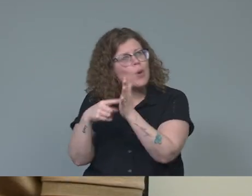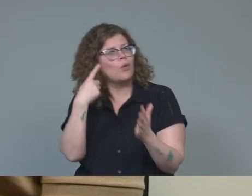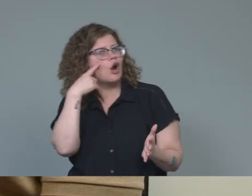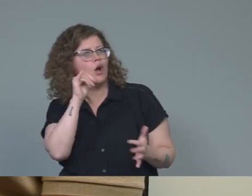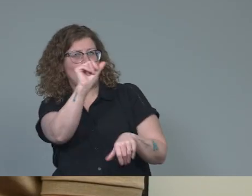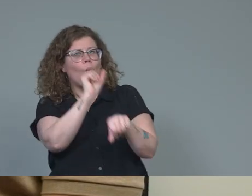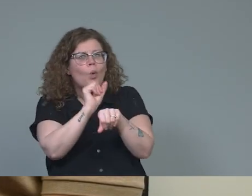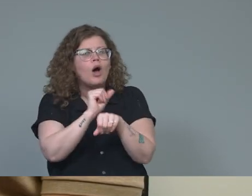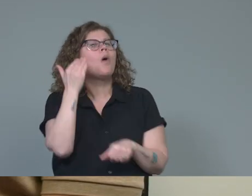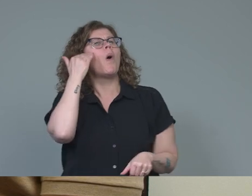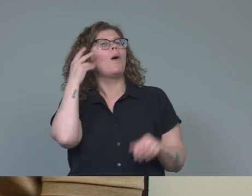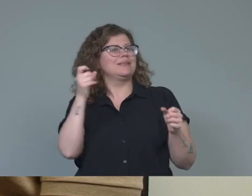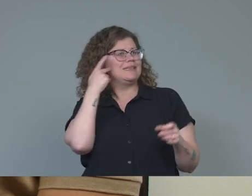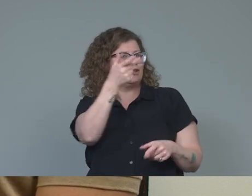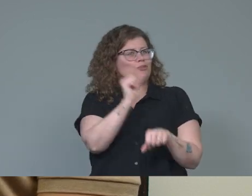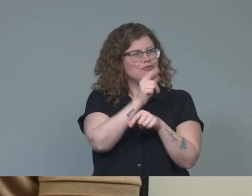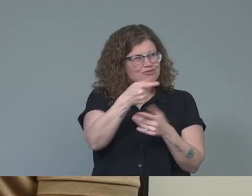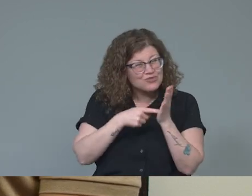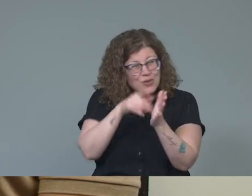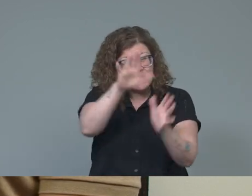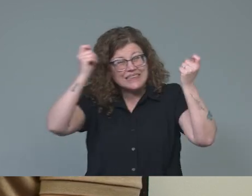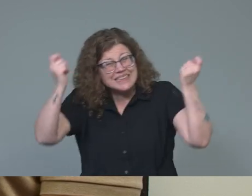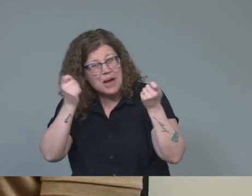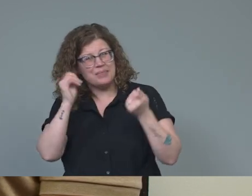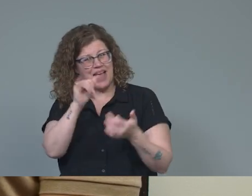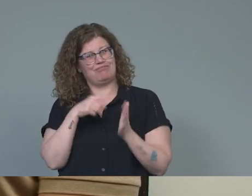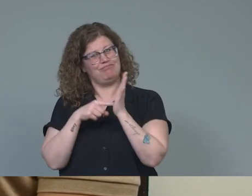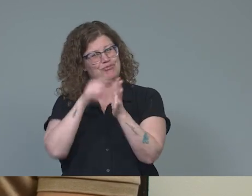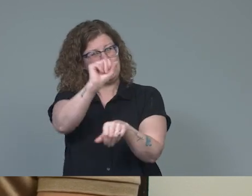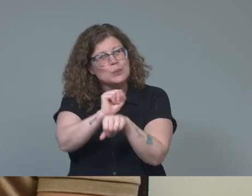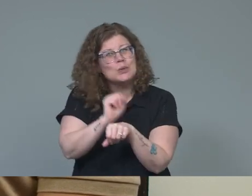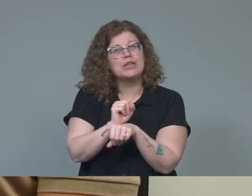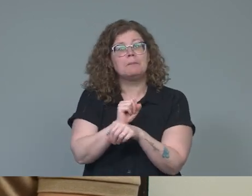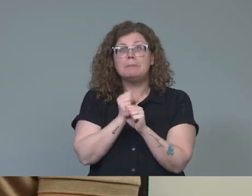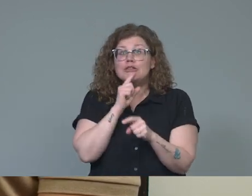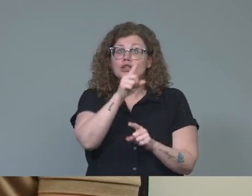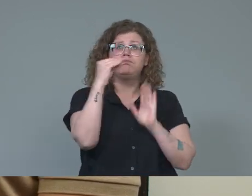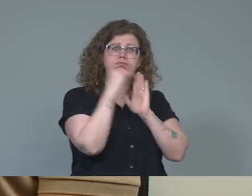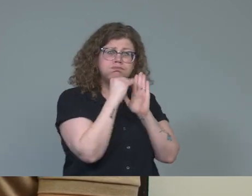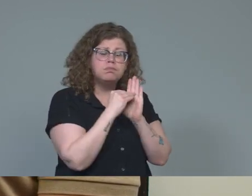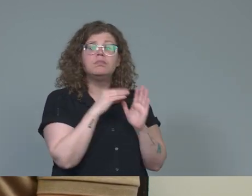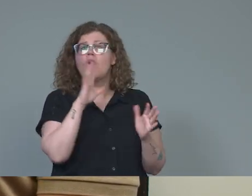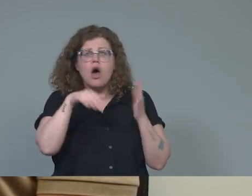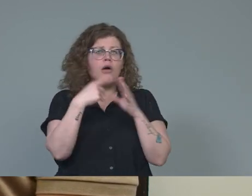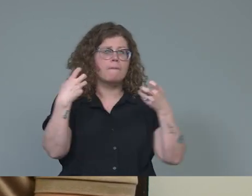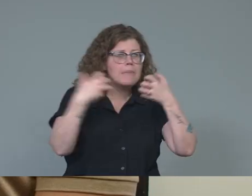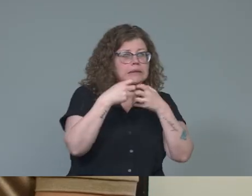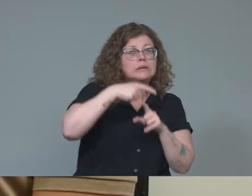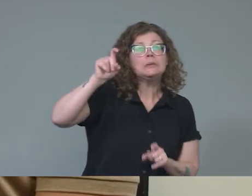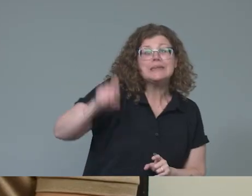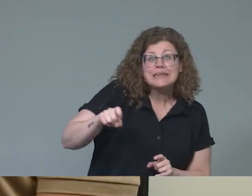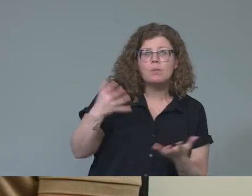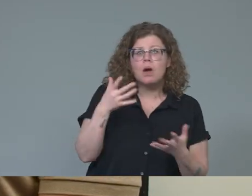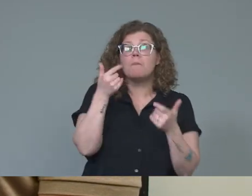It's important to do celebrations because especially our the people we engage with, they didn't see the final artwork until they came